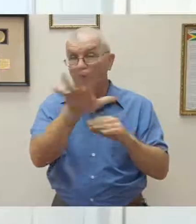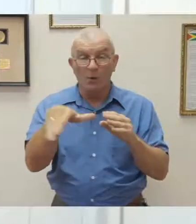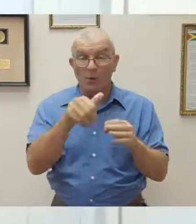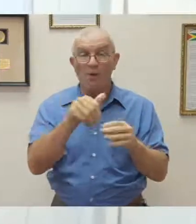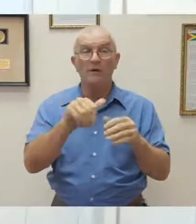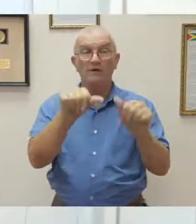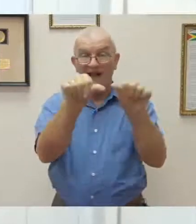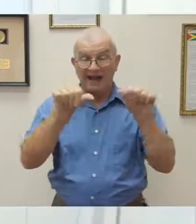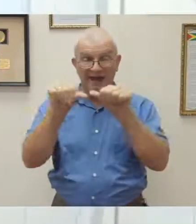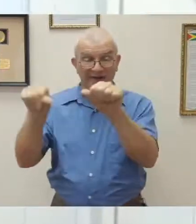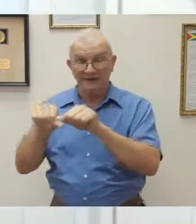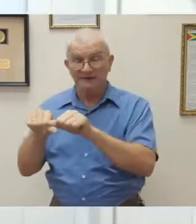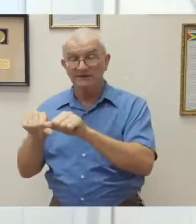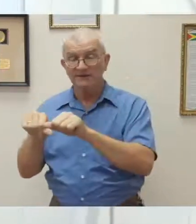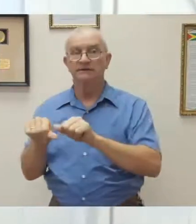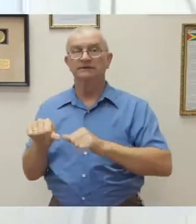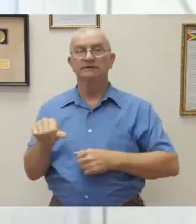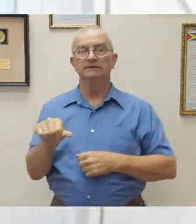sub-districts, and